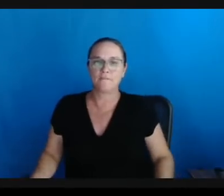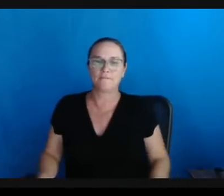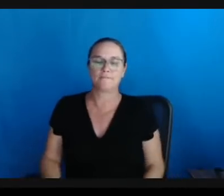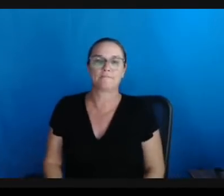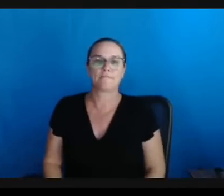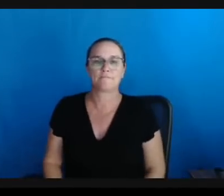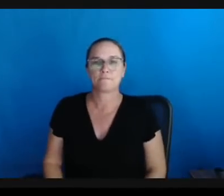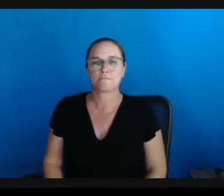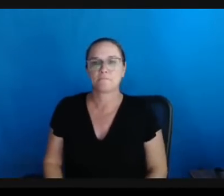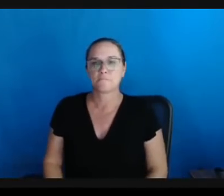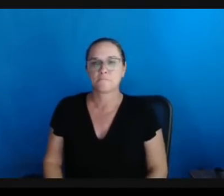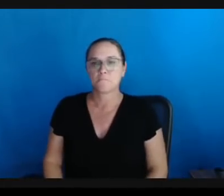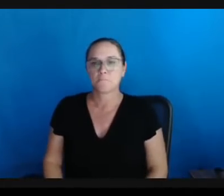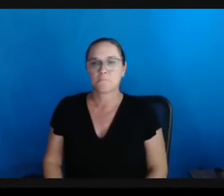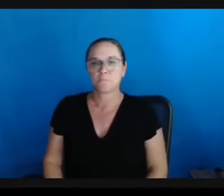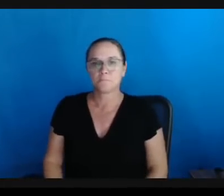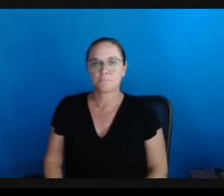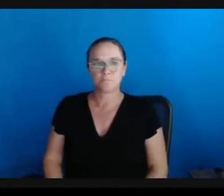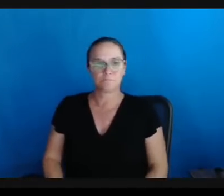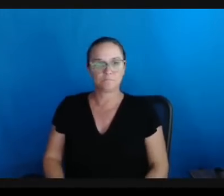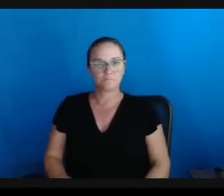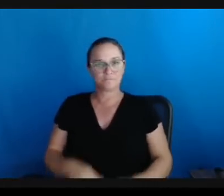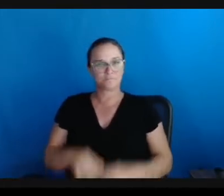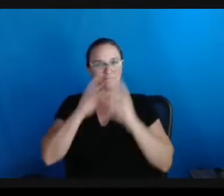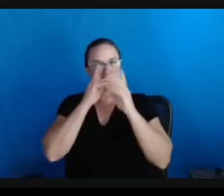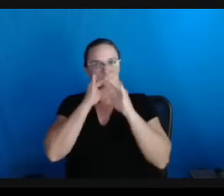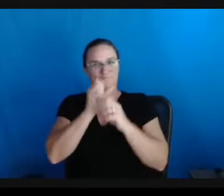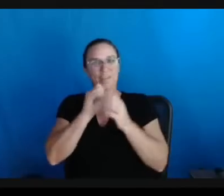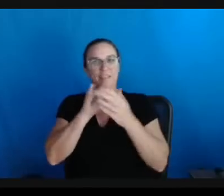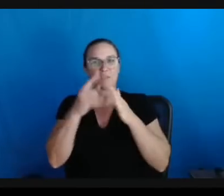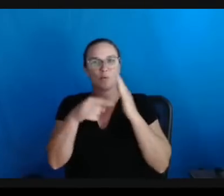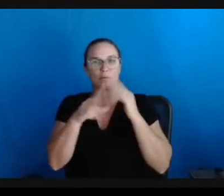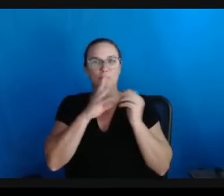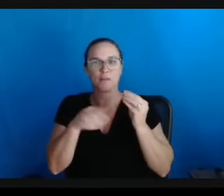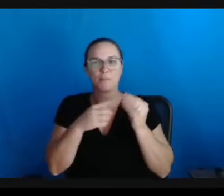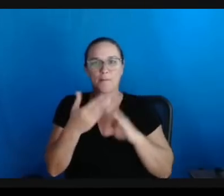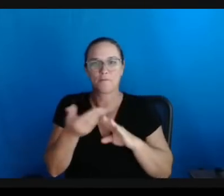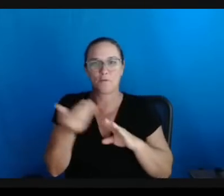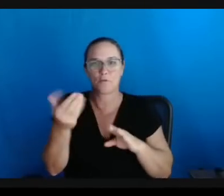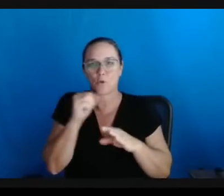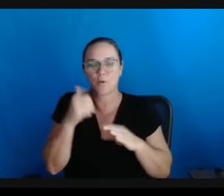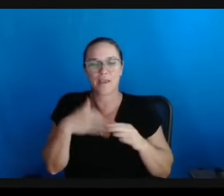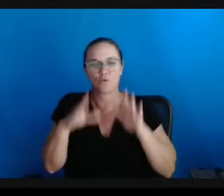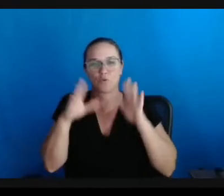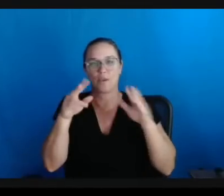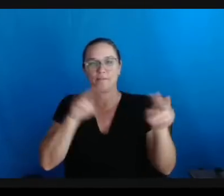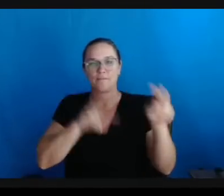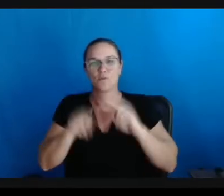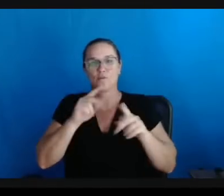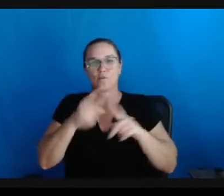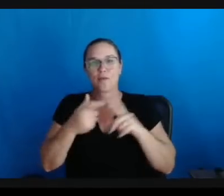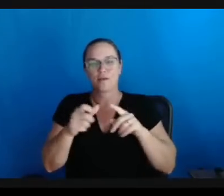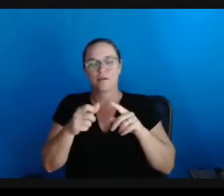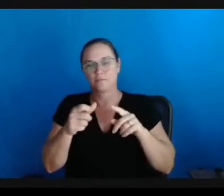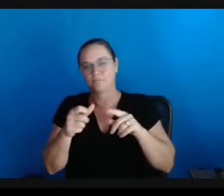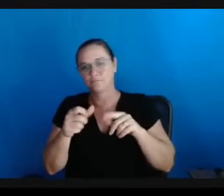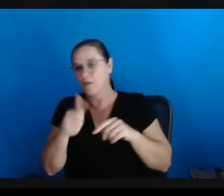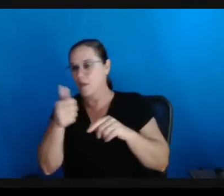there. So that's fascinating. This is the one I was referring to before. We don't really have that great a view anywhere else, but there it